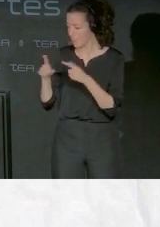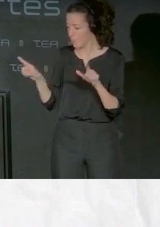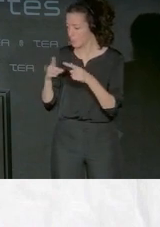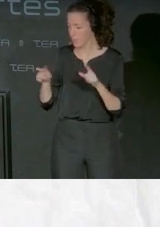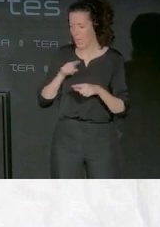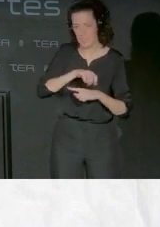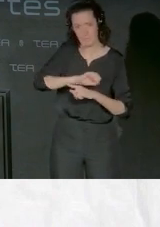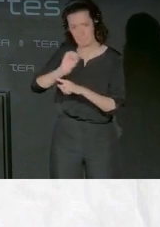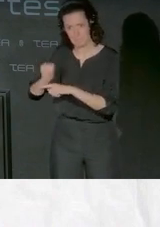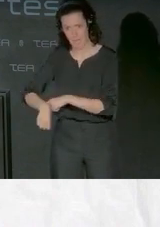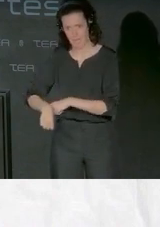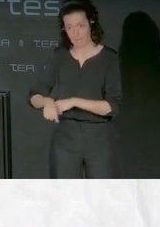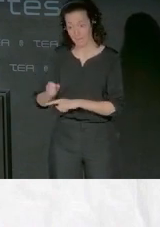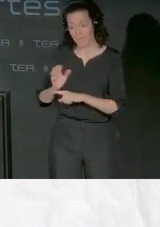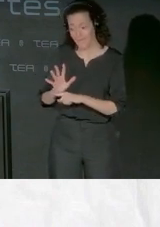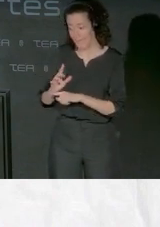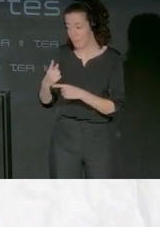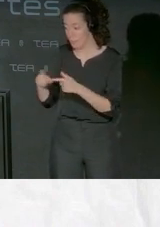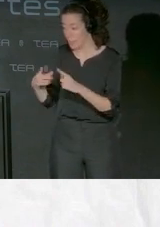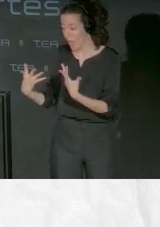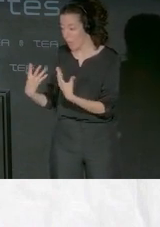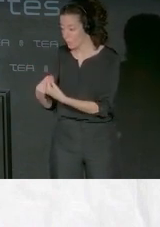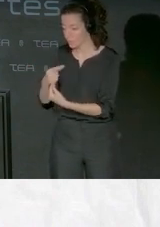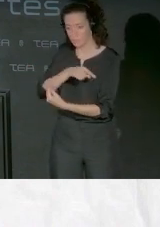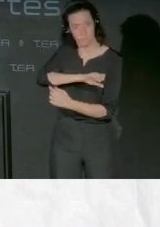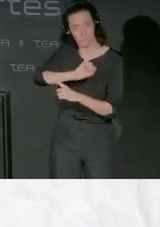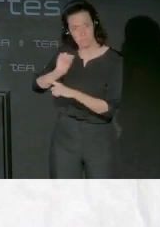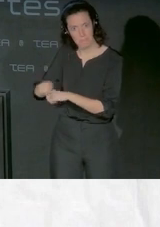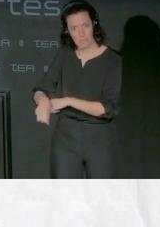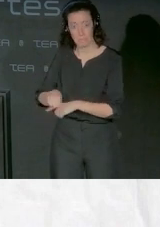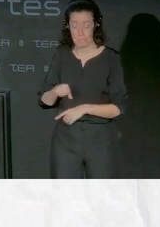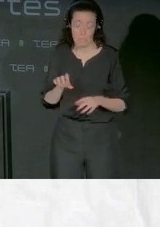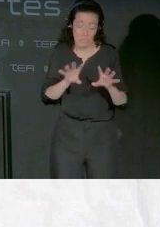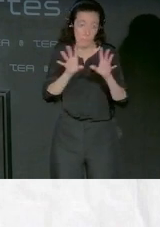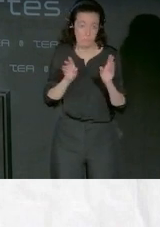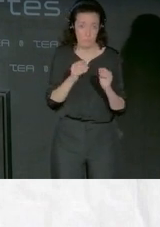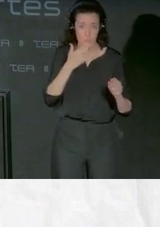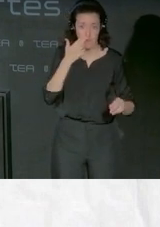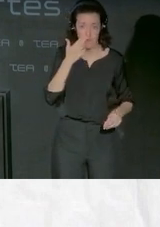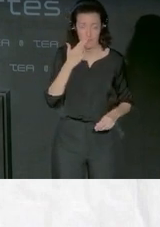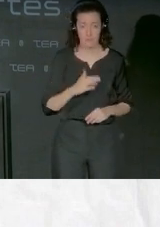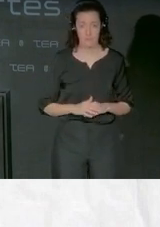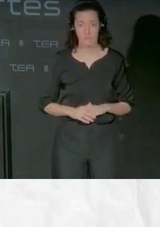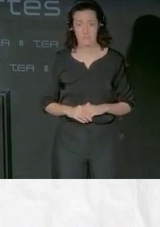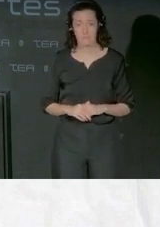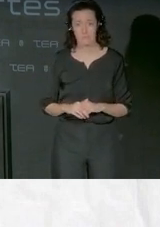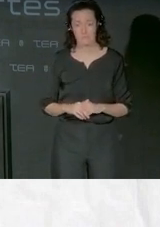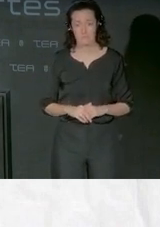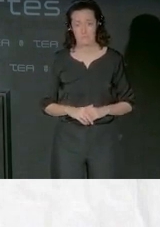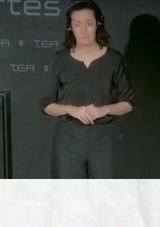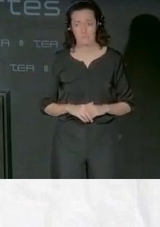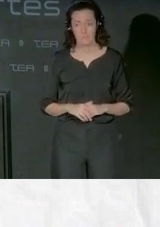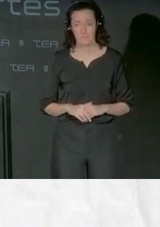This is an interesting finding. We also see that in the COVID